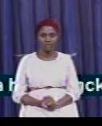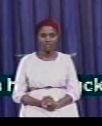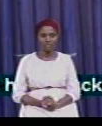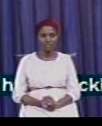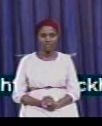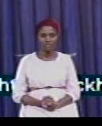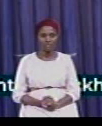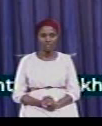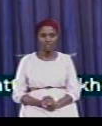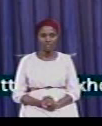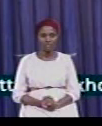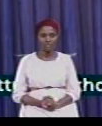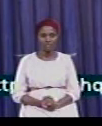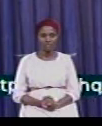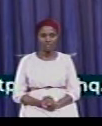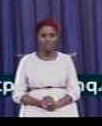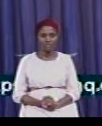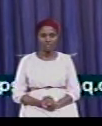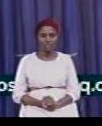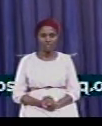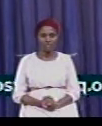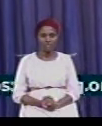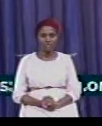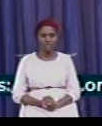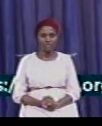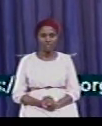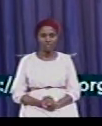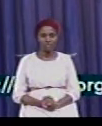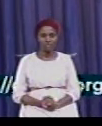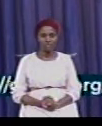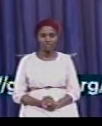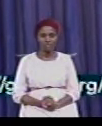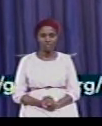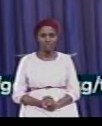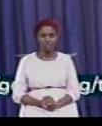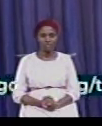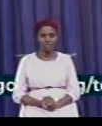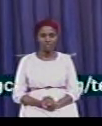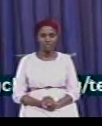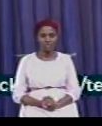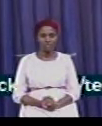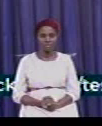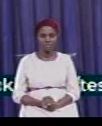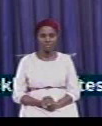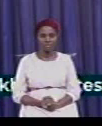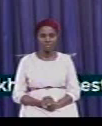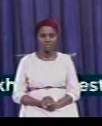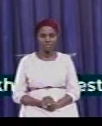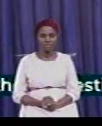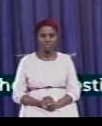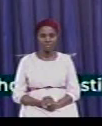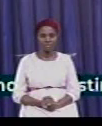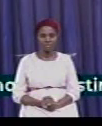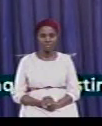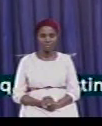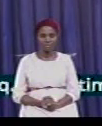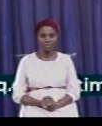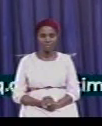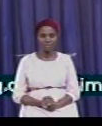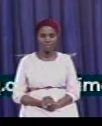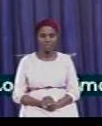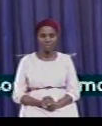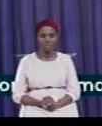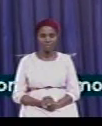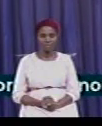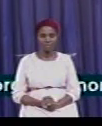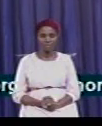fact atiti ankasa na ofem na nke biblia ye mna so medimi wirahye nyankopon mu Na bofrana eda